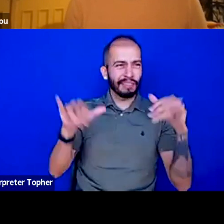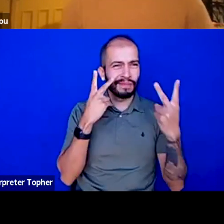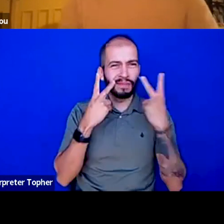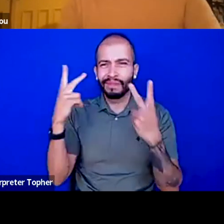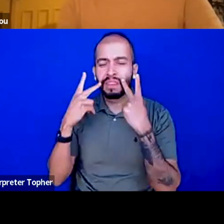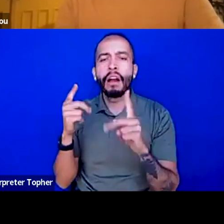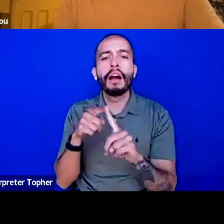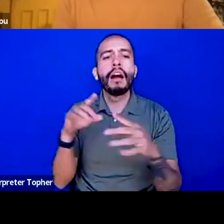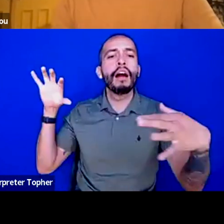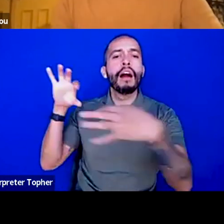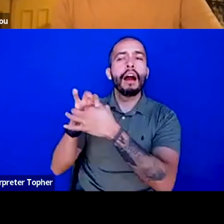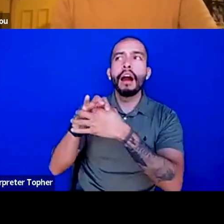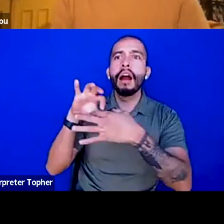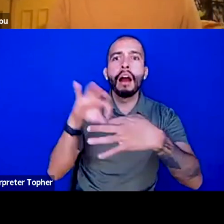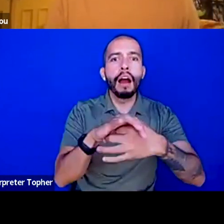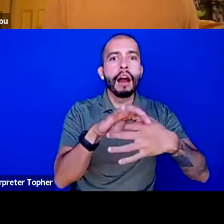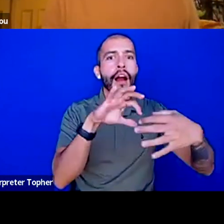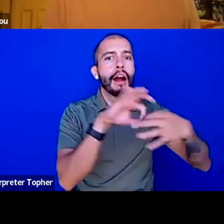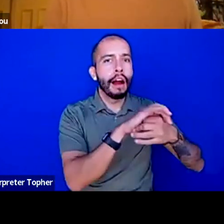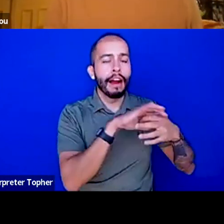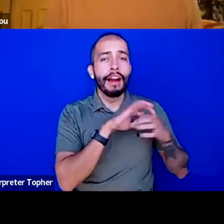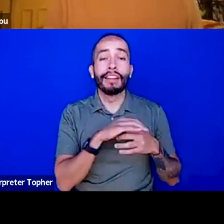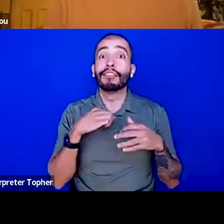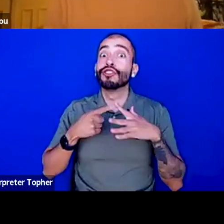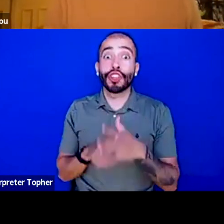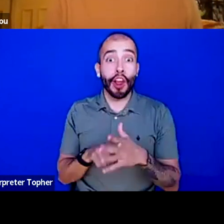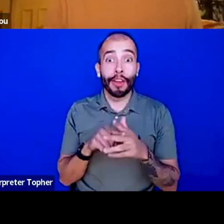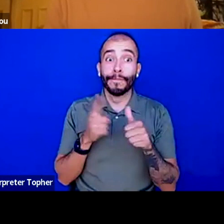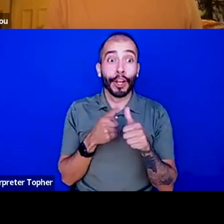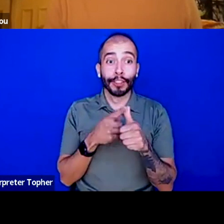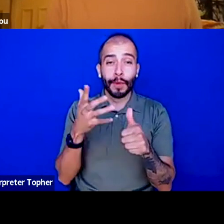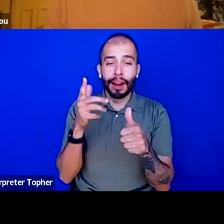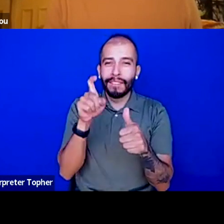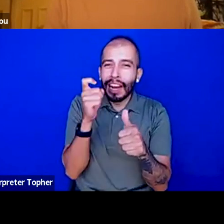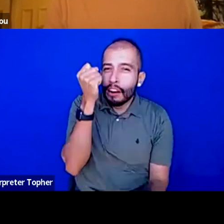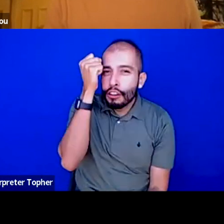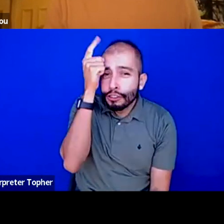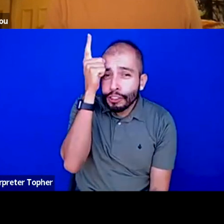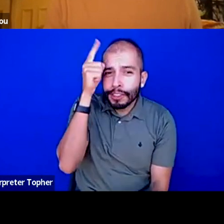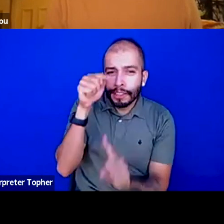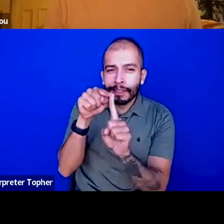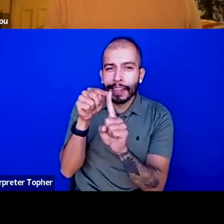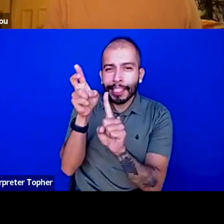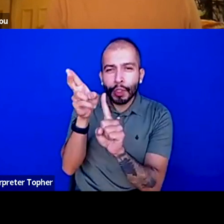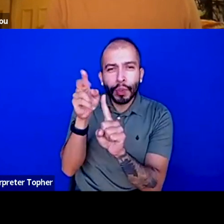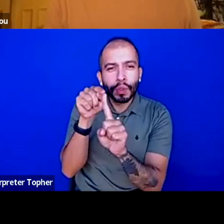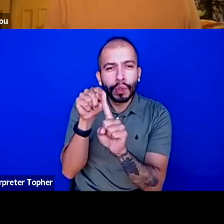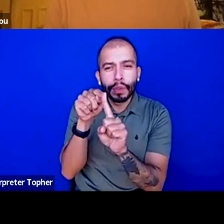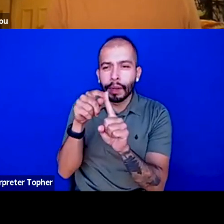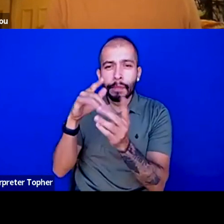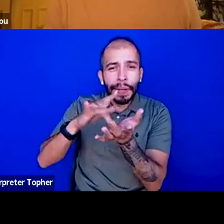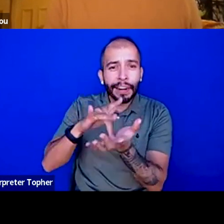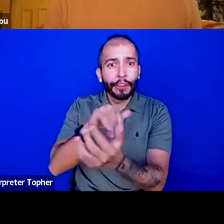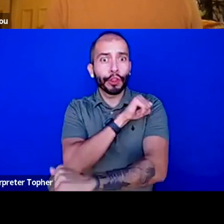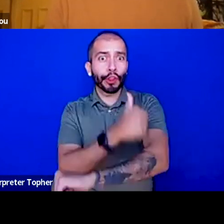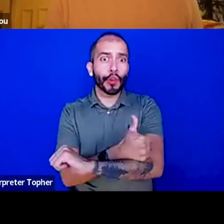first understanding the history of the development of medical authority and confinement in this country, because